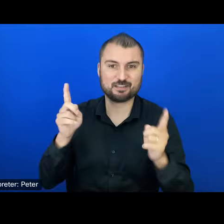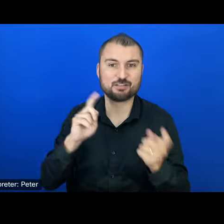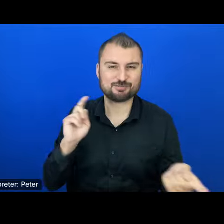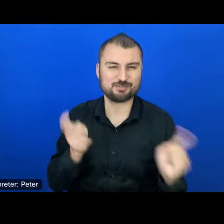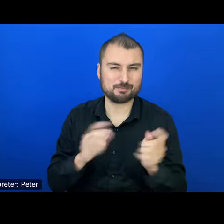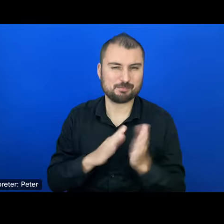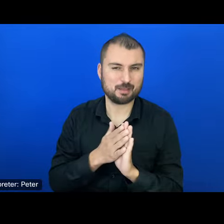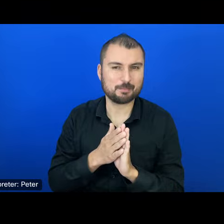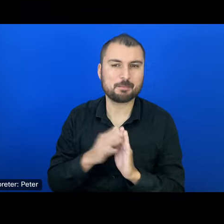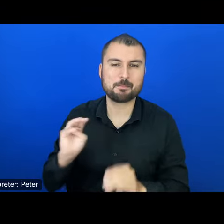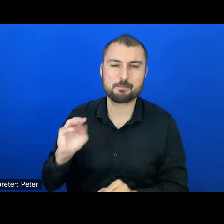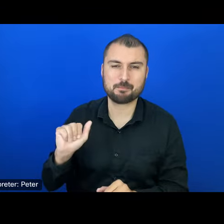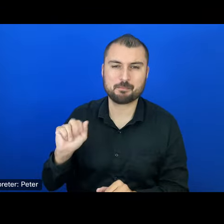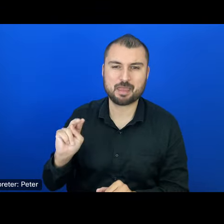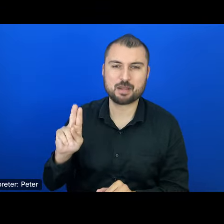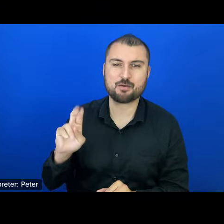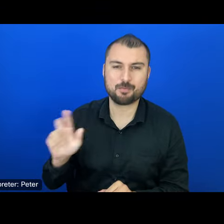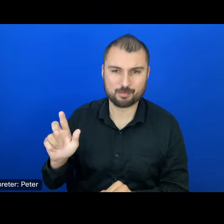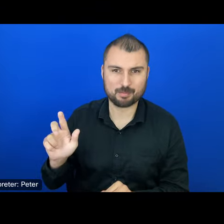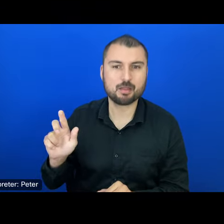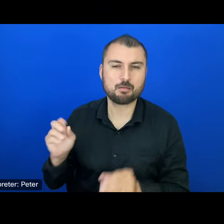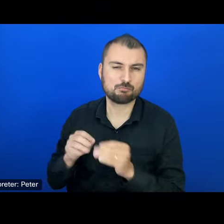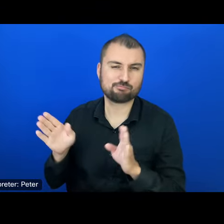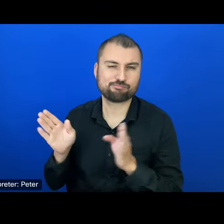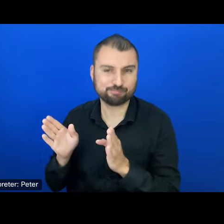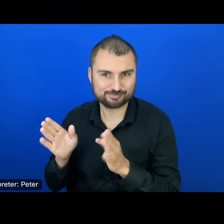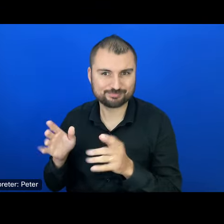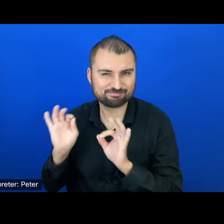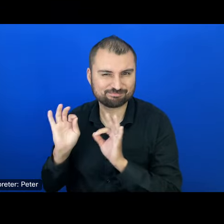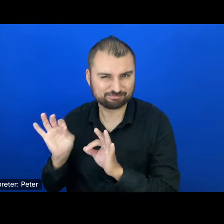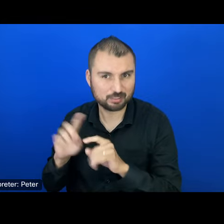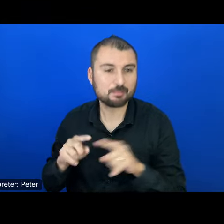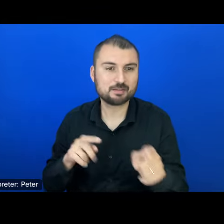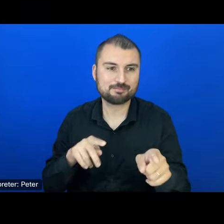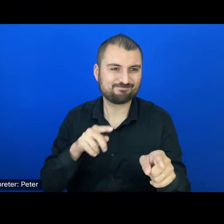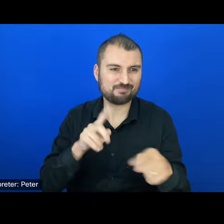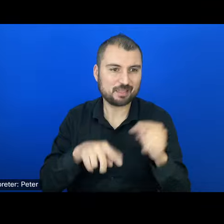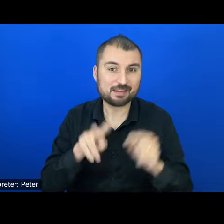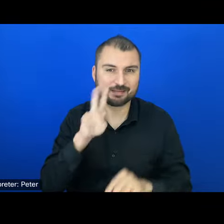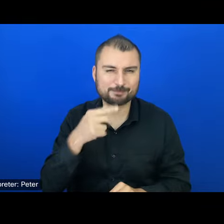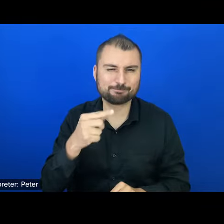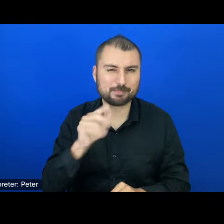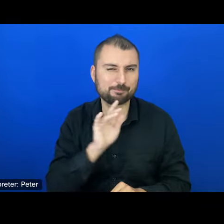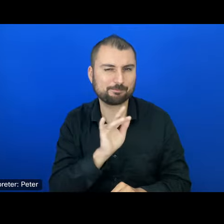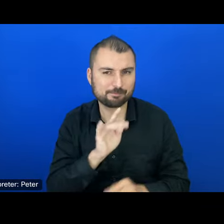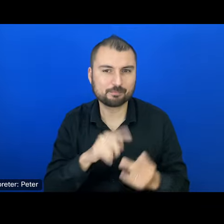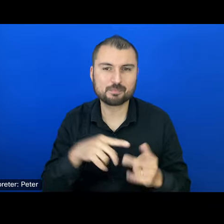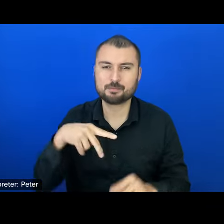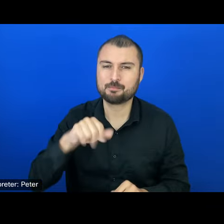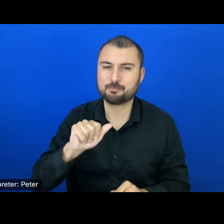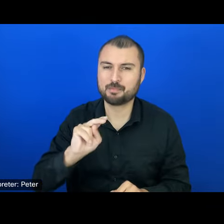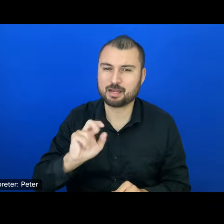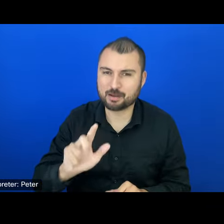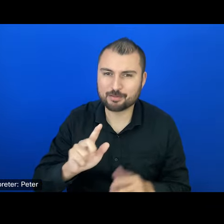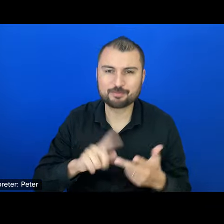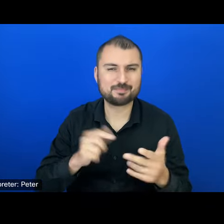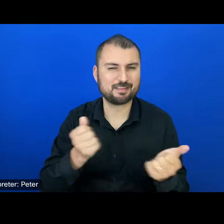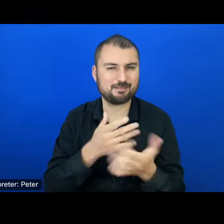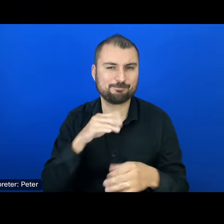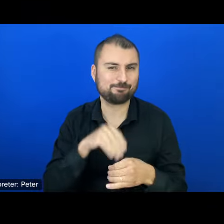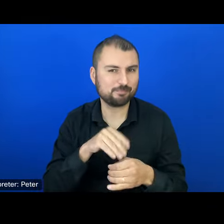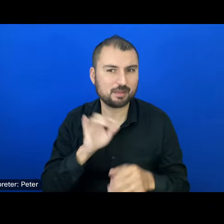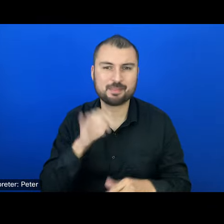was much smaller. This cannot. So basically where you see the green buttons, those panels, everything inside that and the motors all has to be